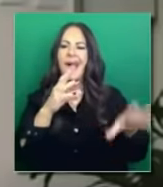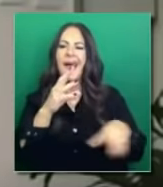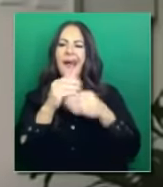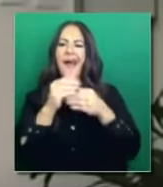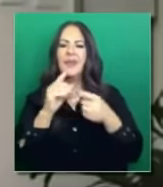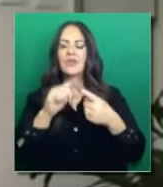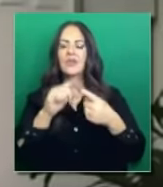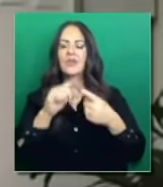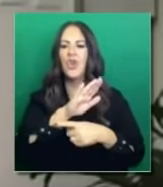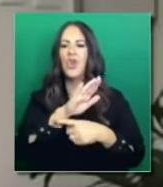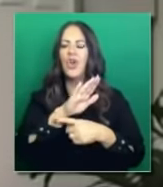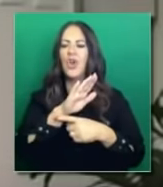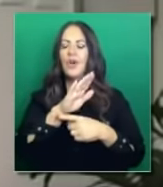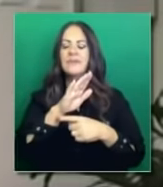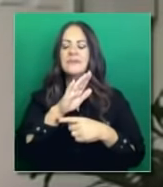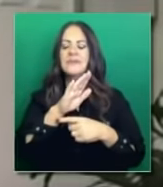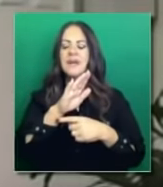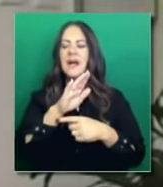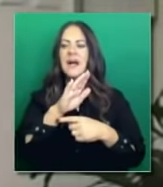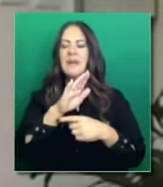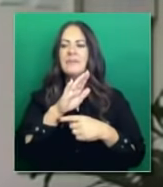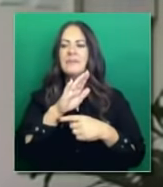toolboxes. We want to